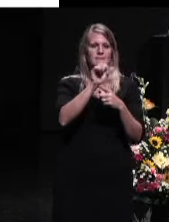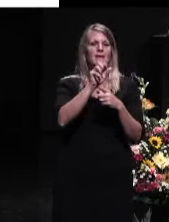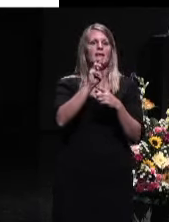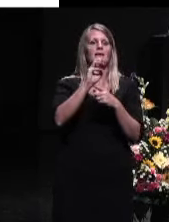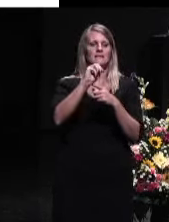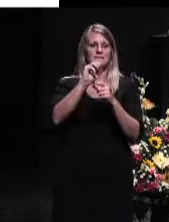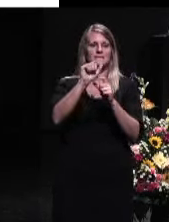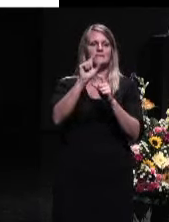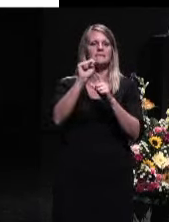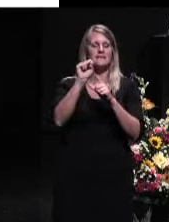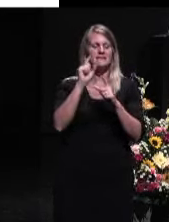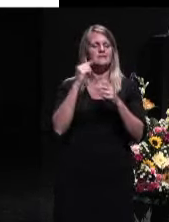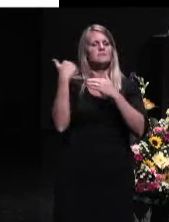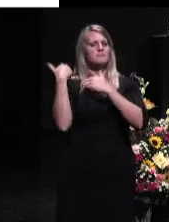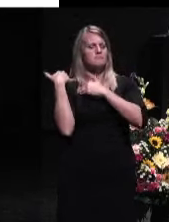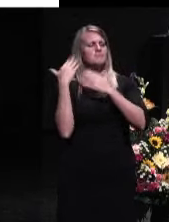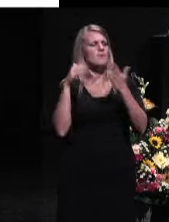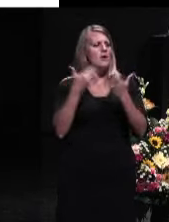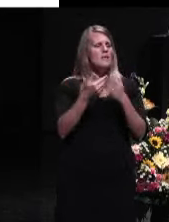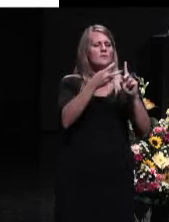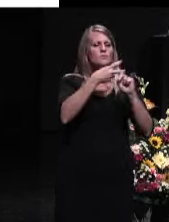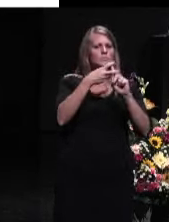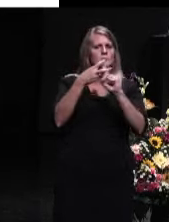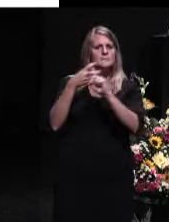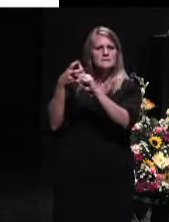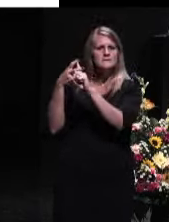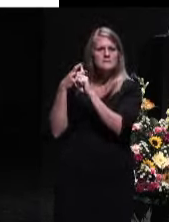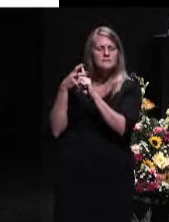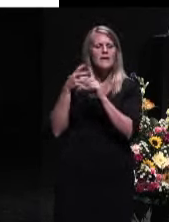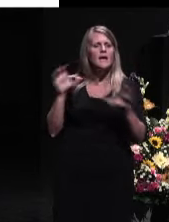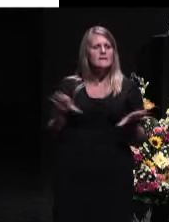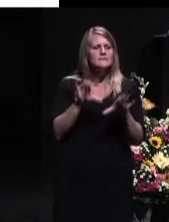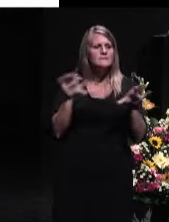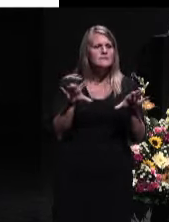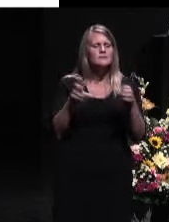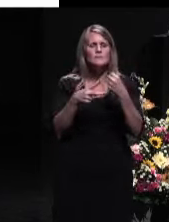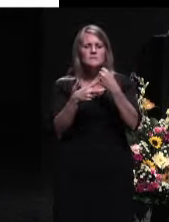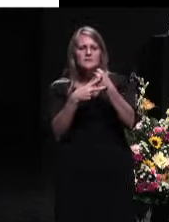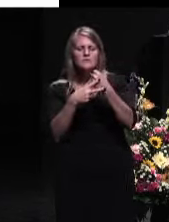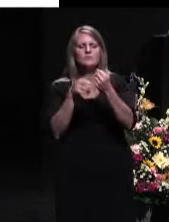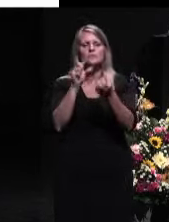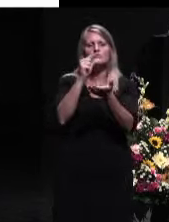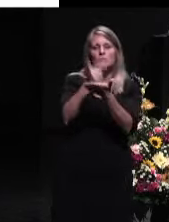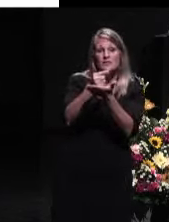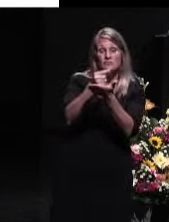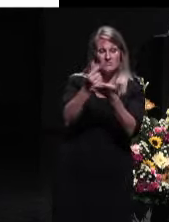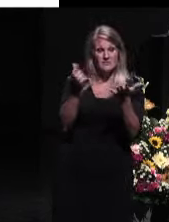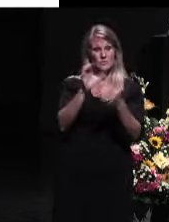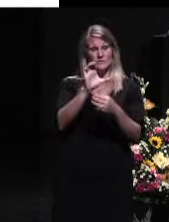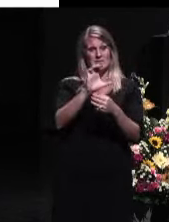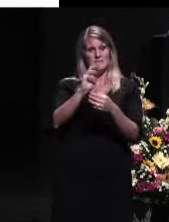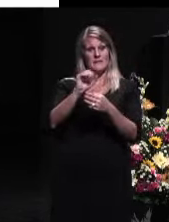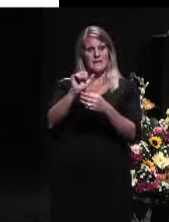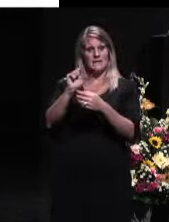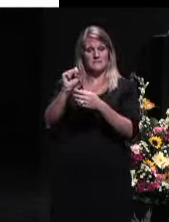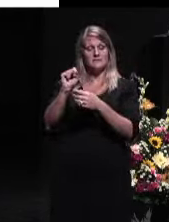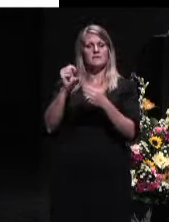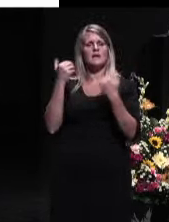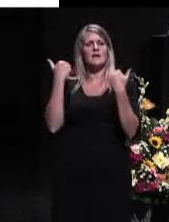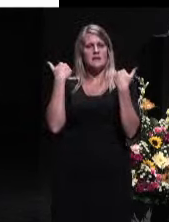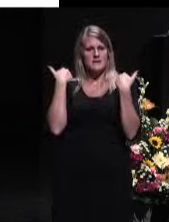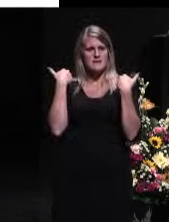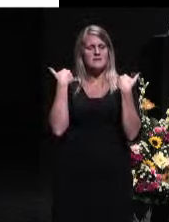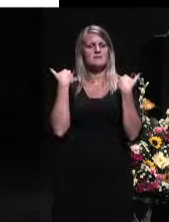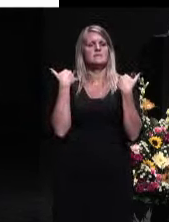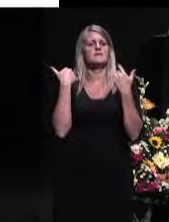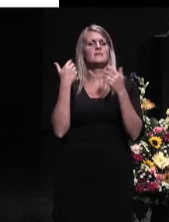charged with all those recruitment activities, retention, and graduation that I talked about earlier. CMAT has representation from our schools and colleges